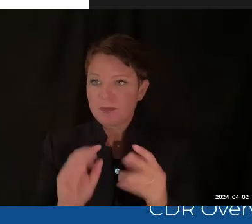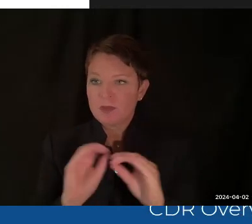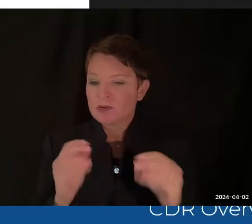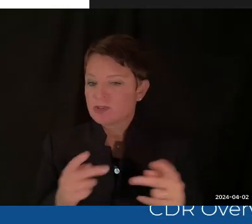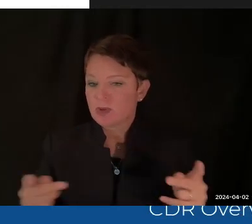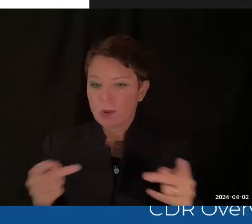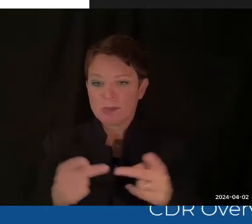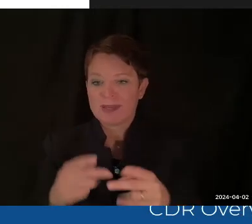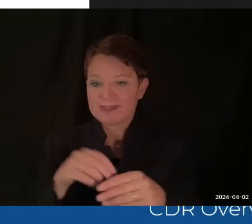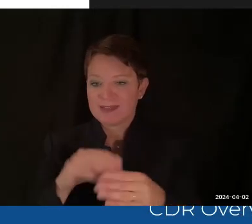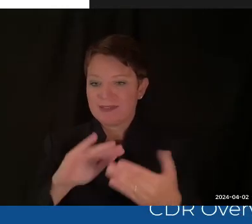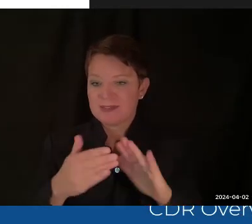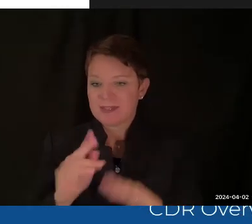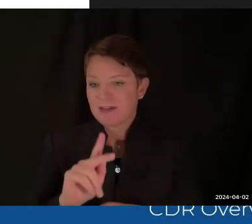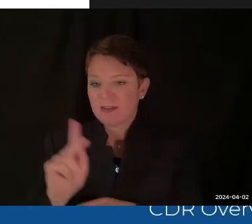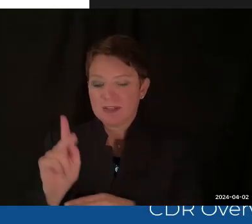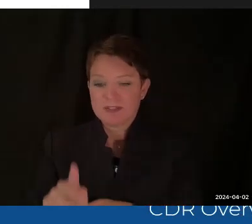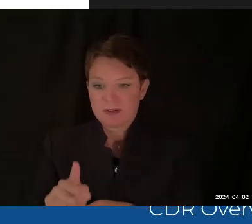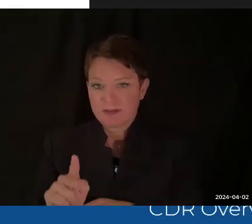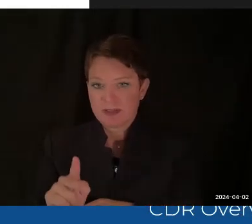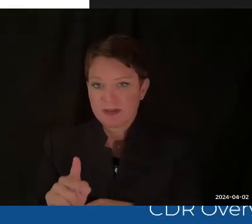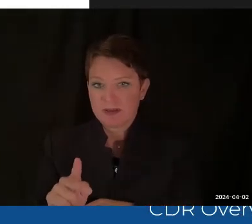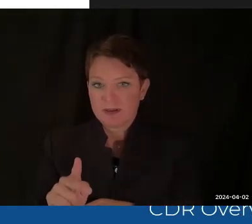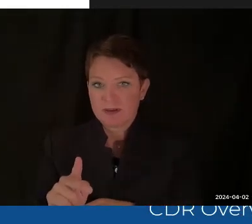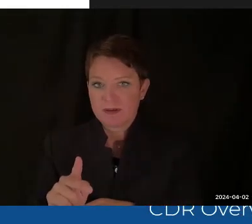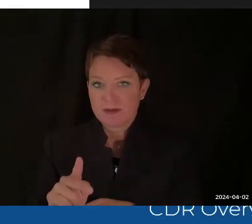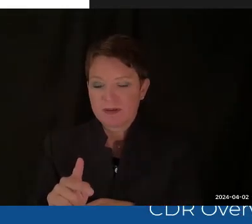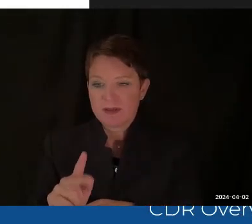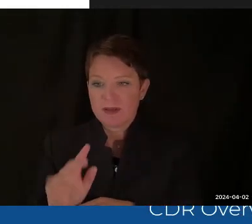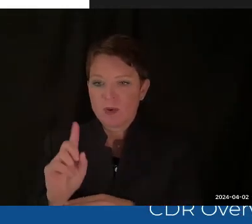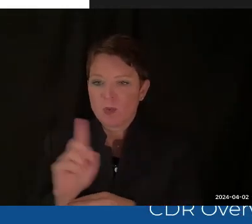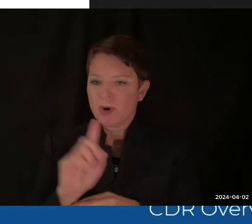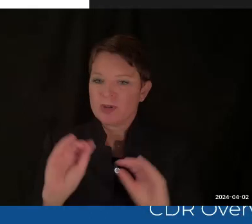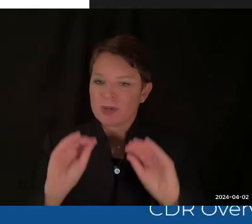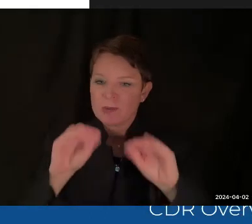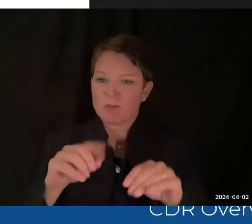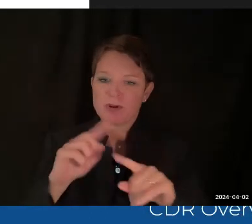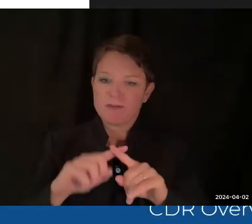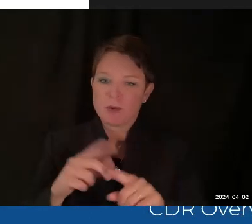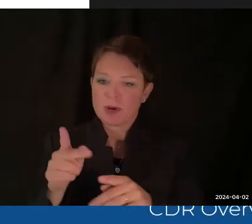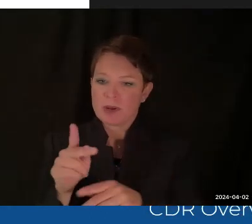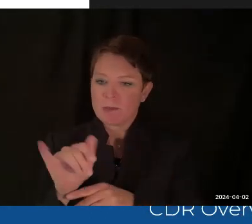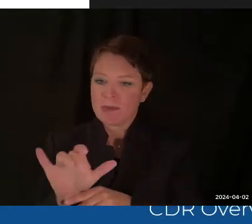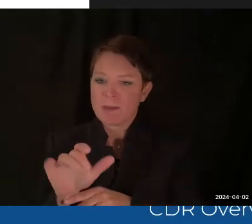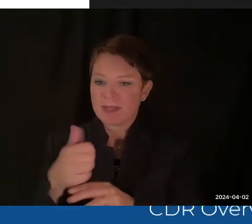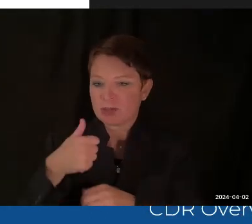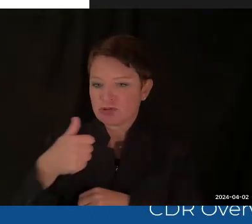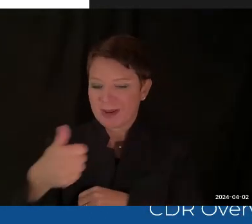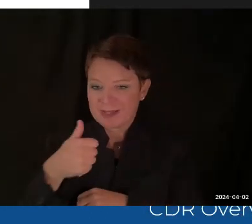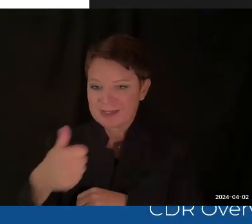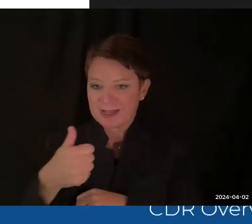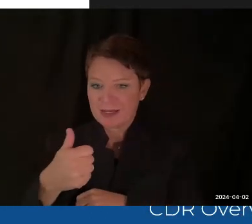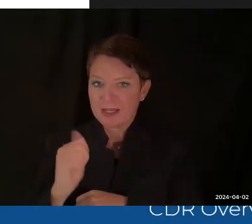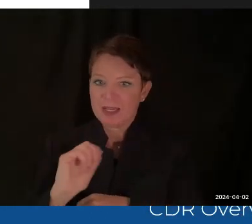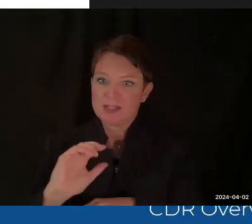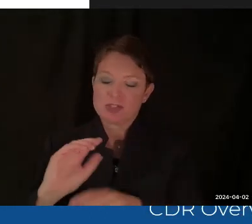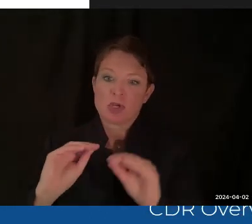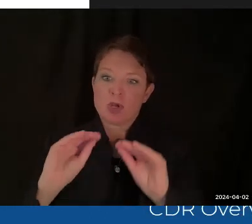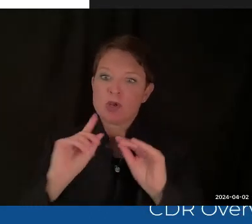place in the city of Philadelphia that this could be located for public transit. It is literally located on top